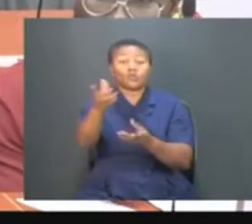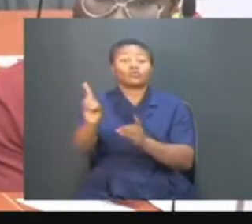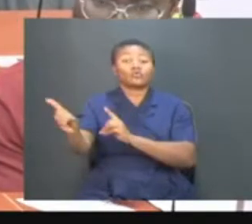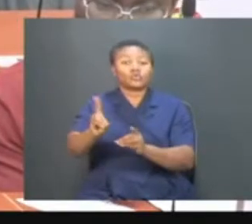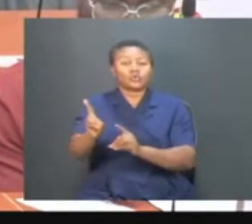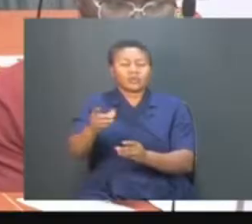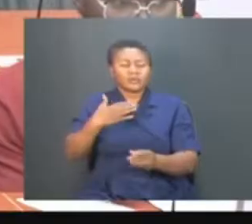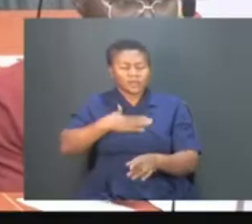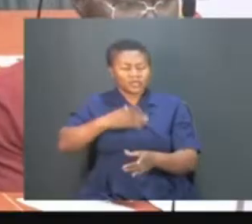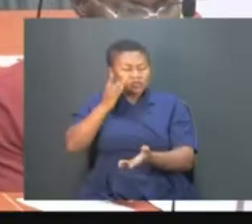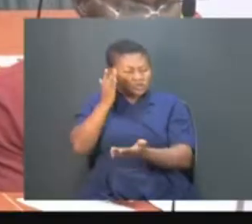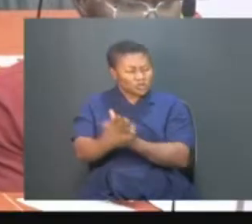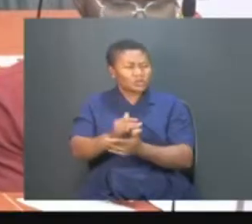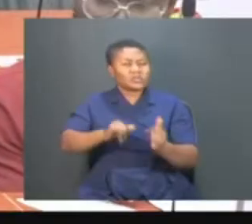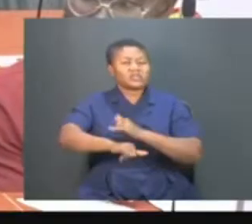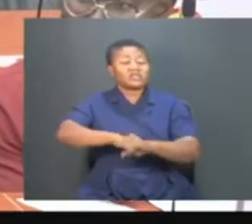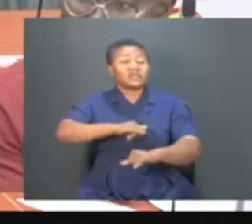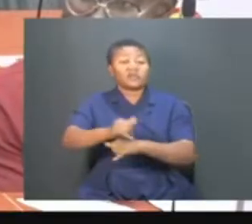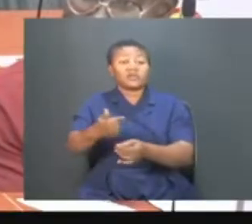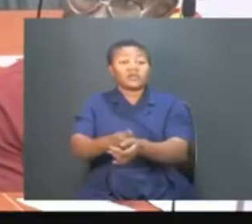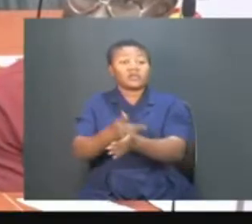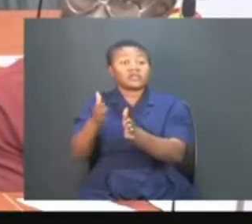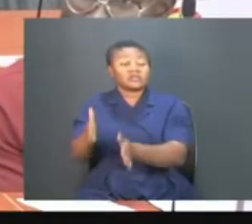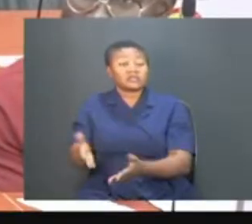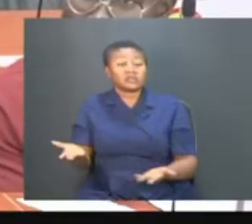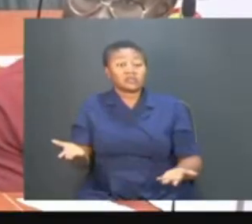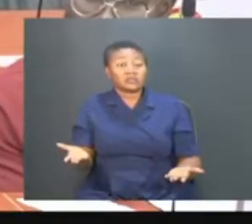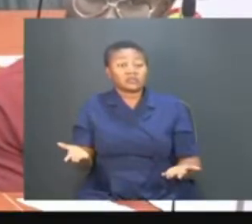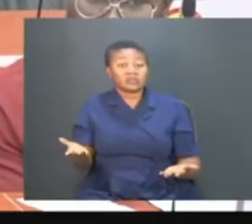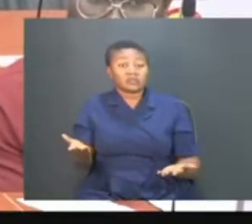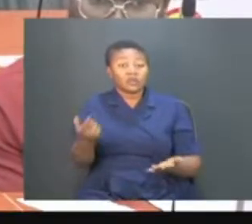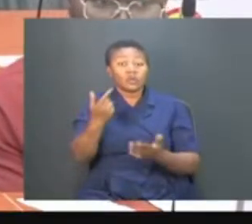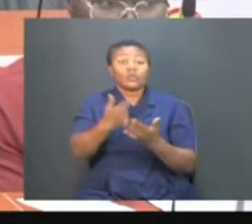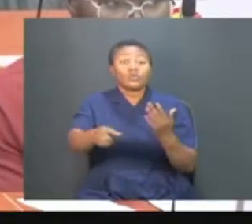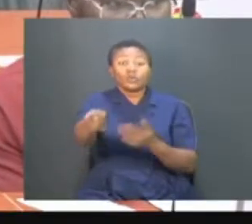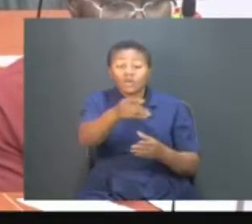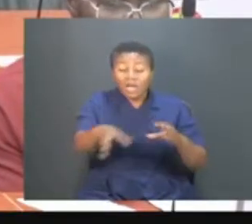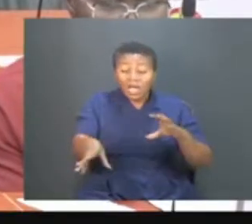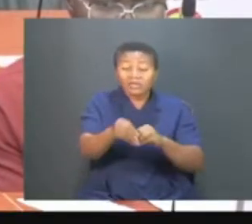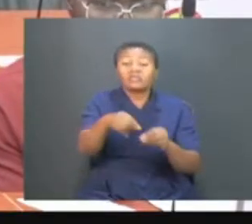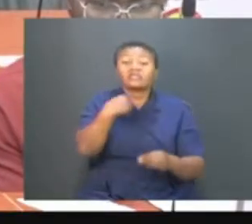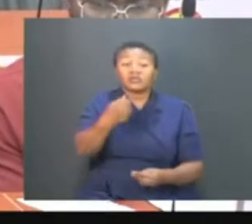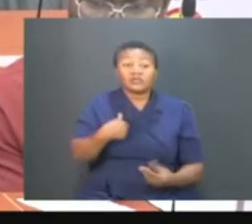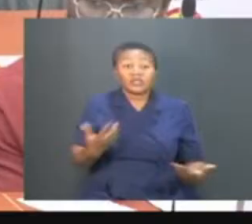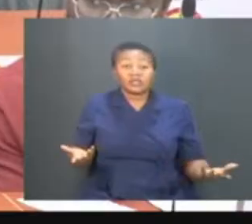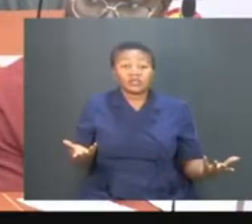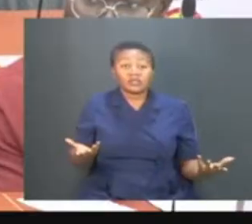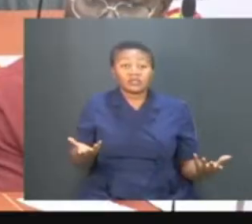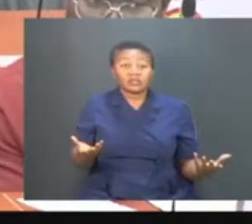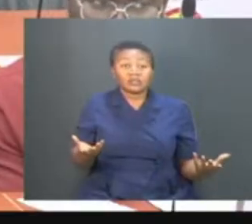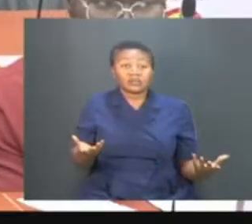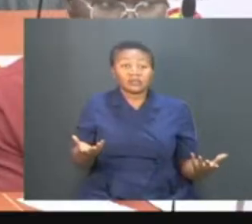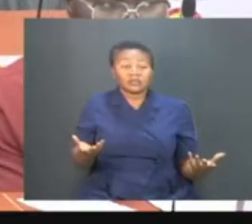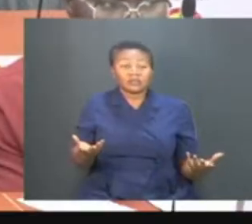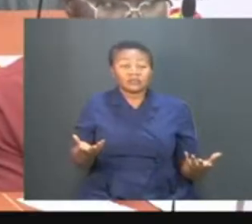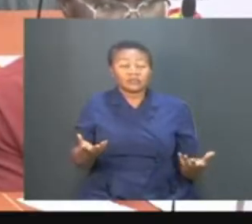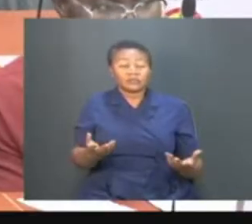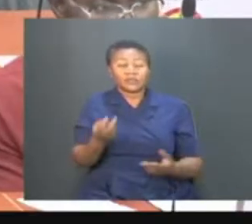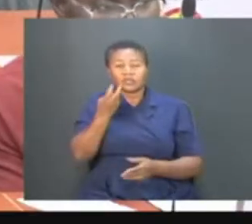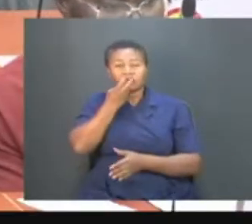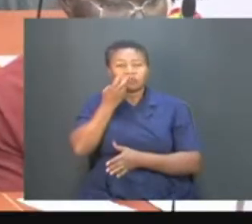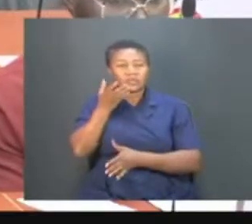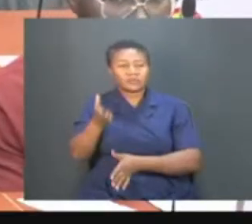Ghanaians. What have you added to the economy? Tell me. What have you added? Mr. Speaker,